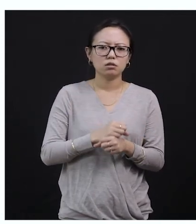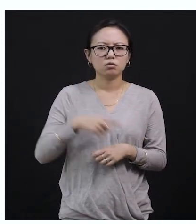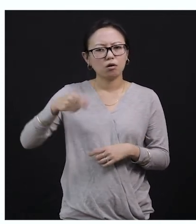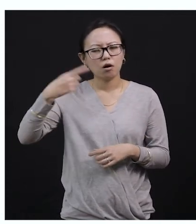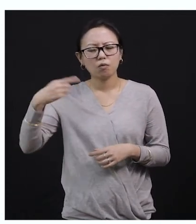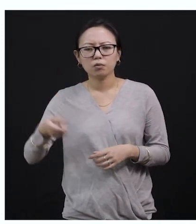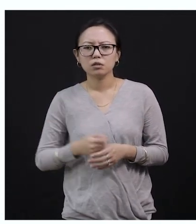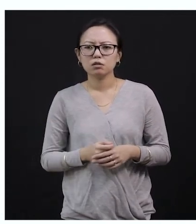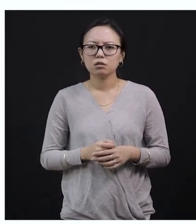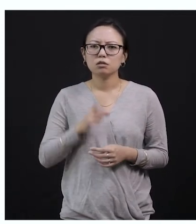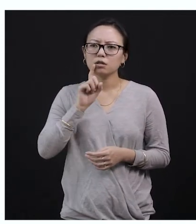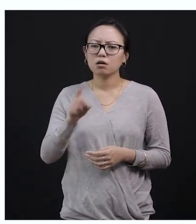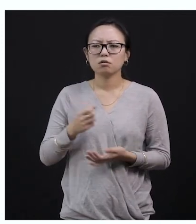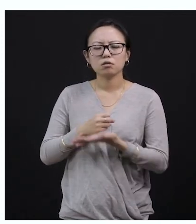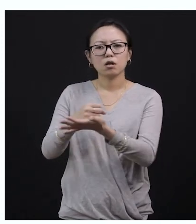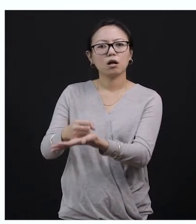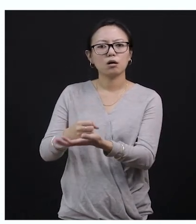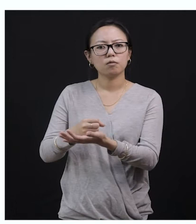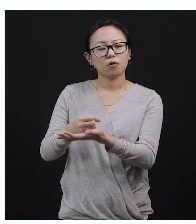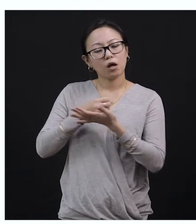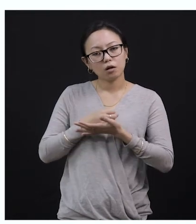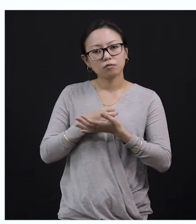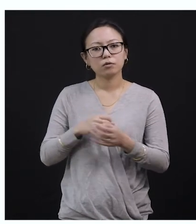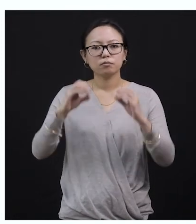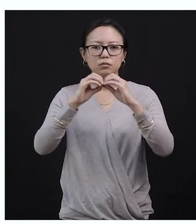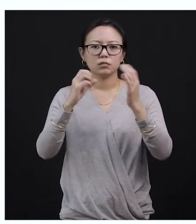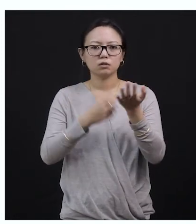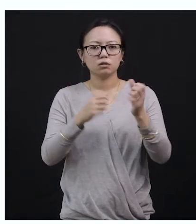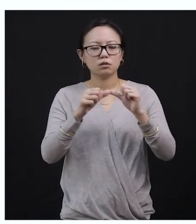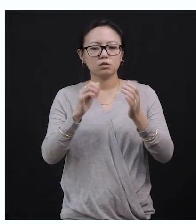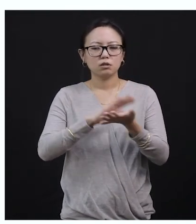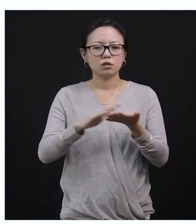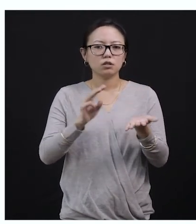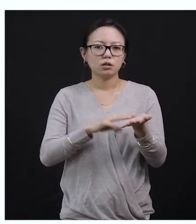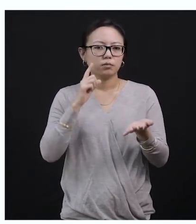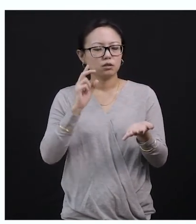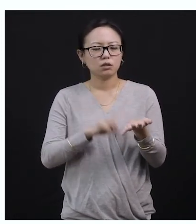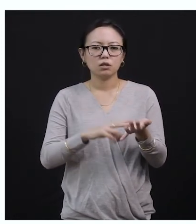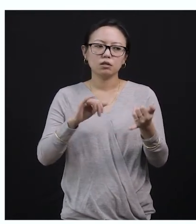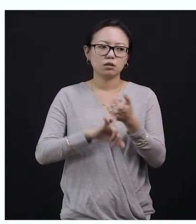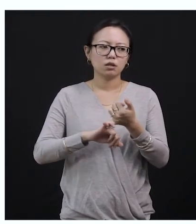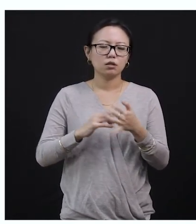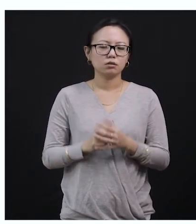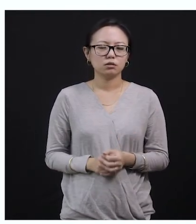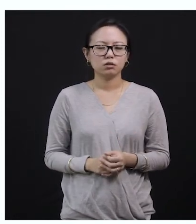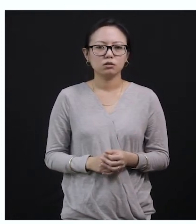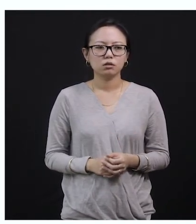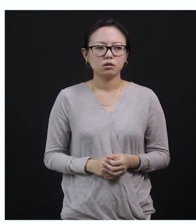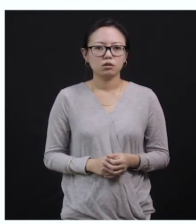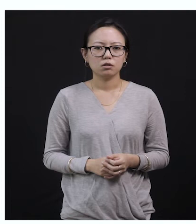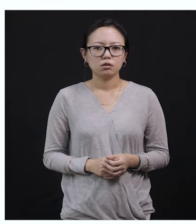Brahmins and other Senanis and Purohitas, so it helped them to be stronger for any